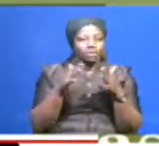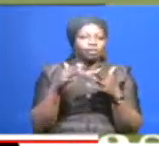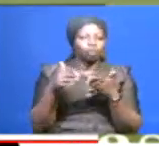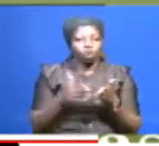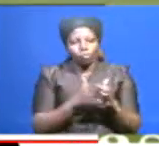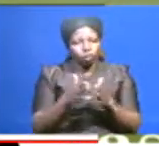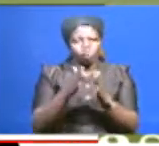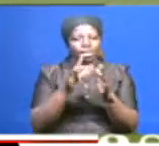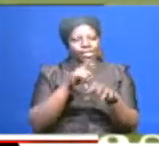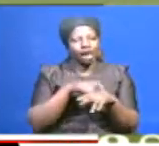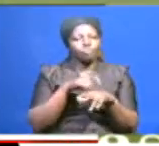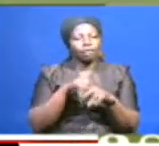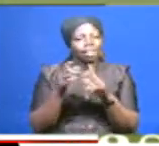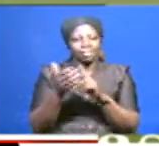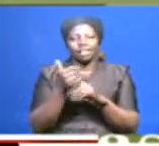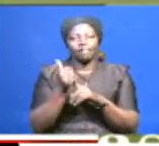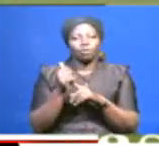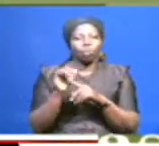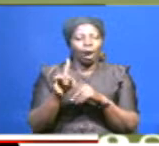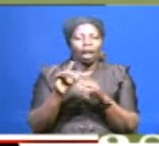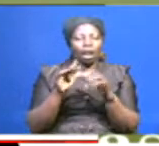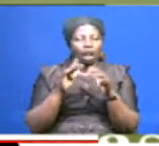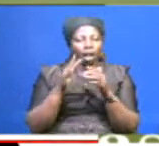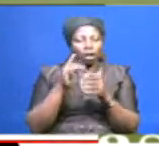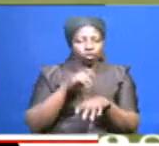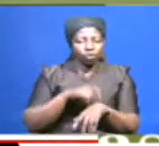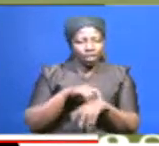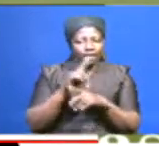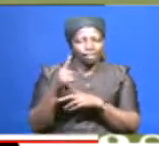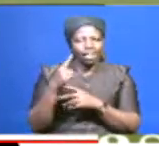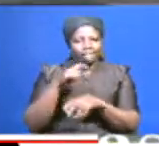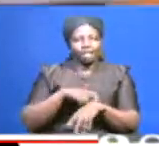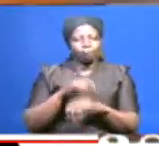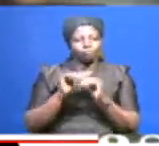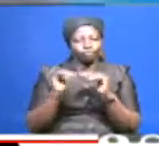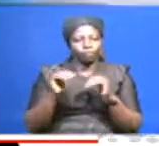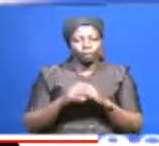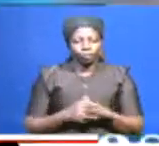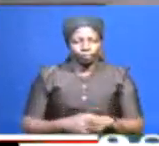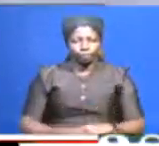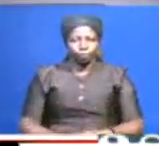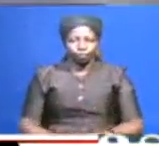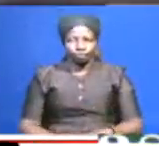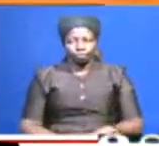The ball breaks in the air, it's pulled for a handball, and there's the opening goal for Nigeria. Daniel